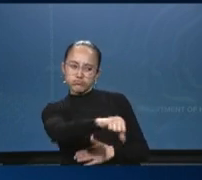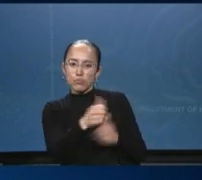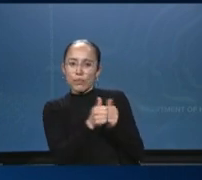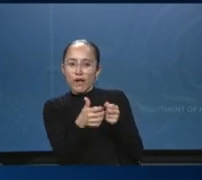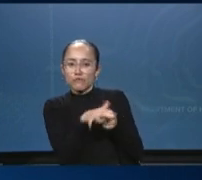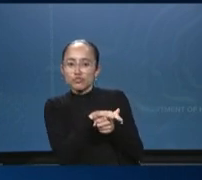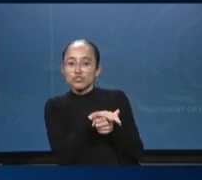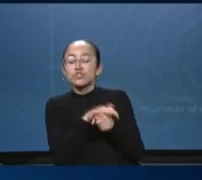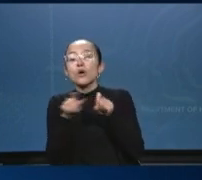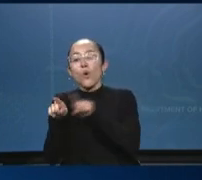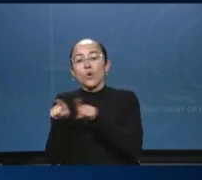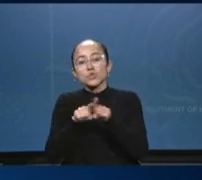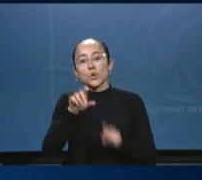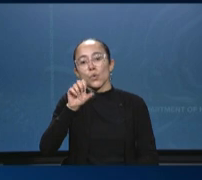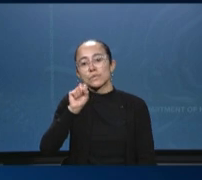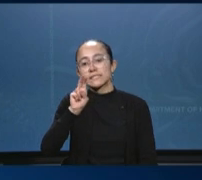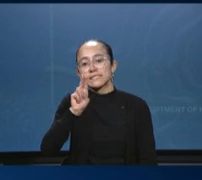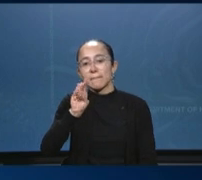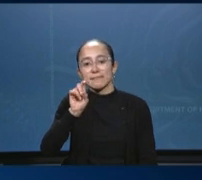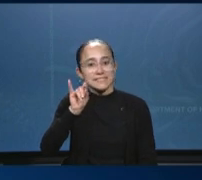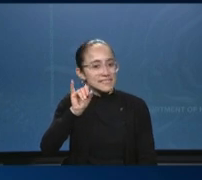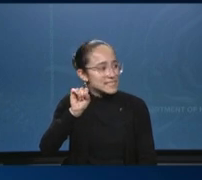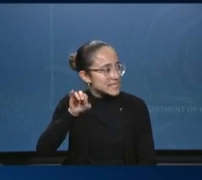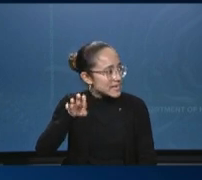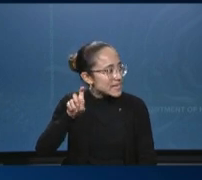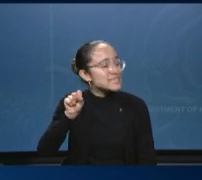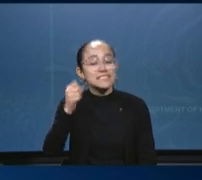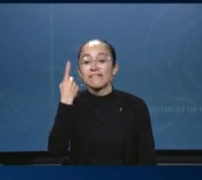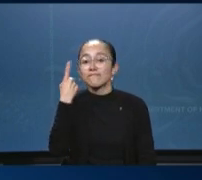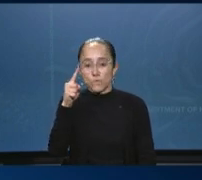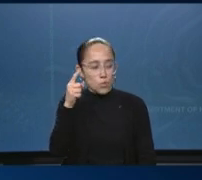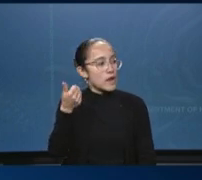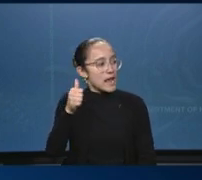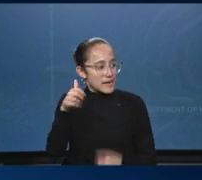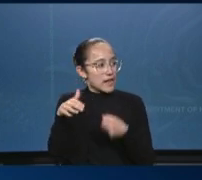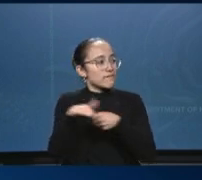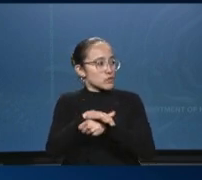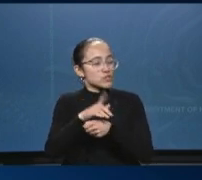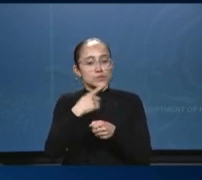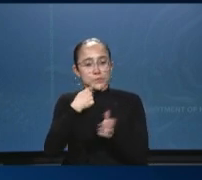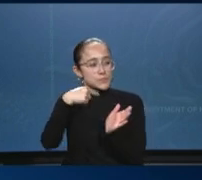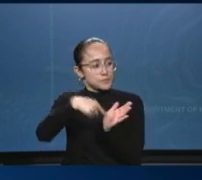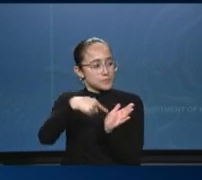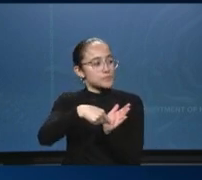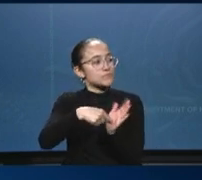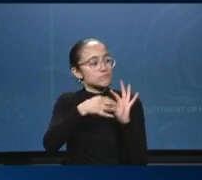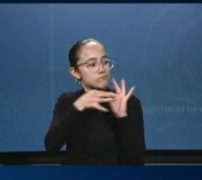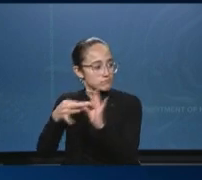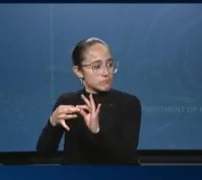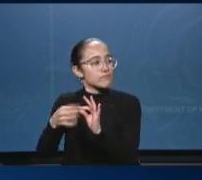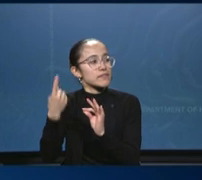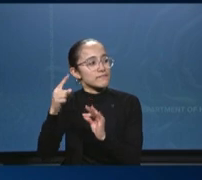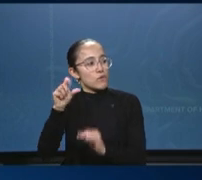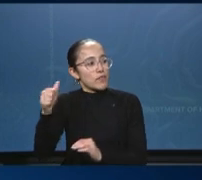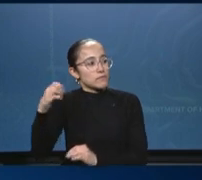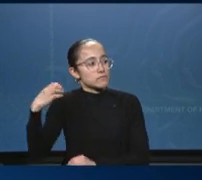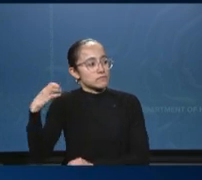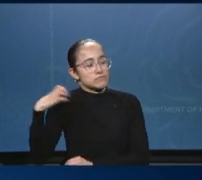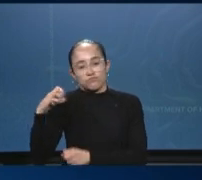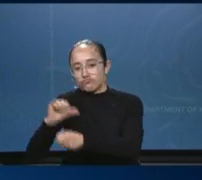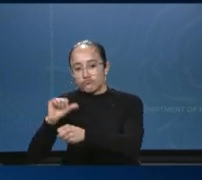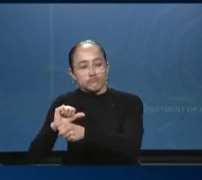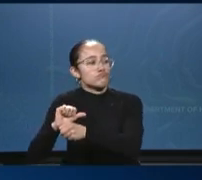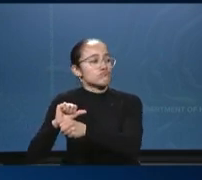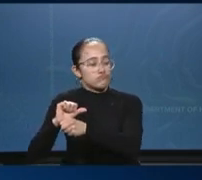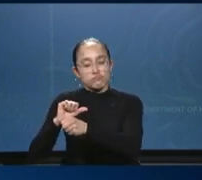the subsidies for affordability, not having coverage tied to necessarily employer coverage as well. And those things are paradigm shifting in coverage.